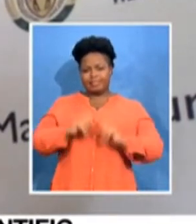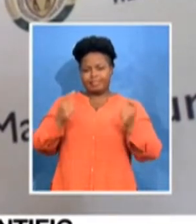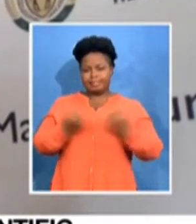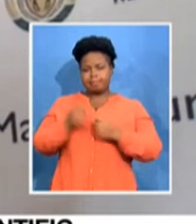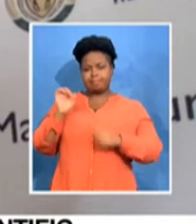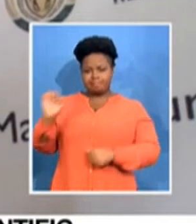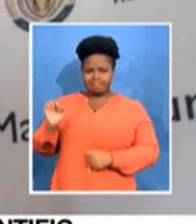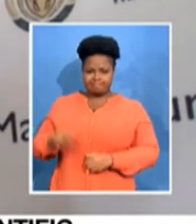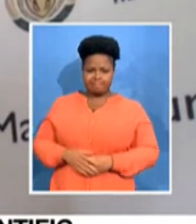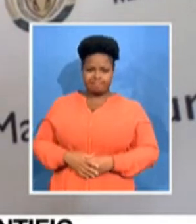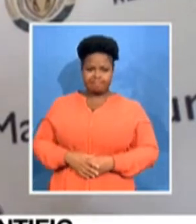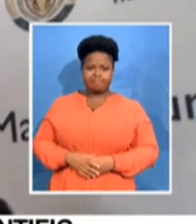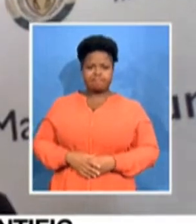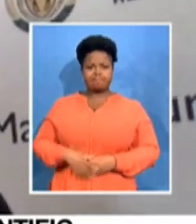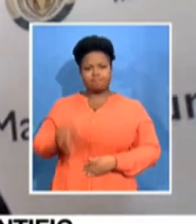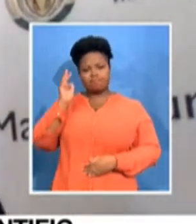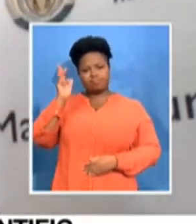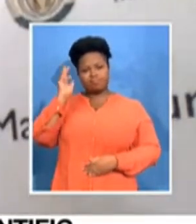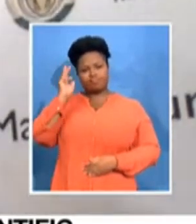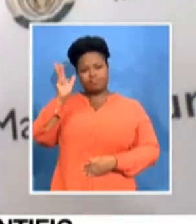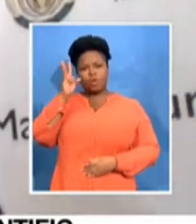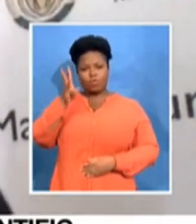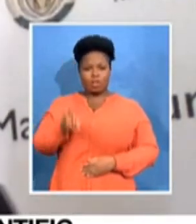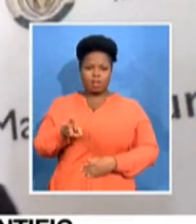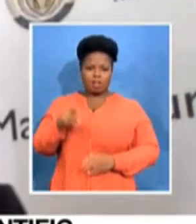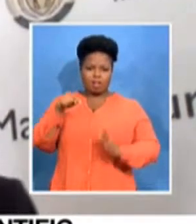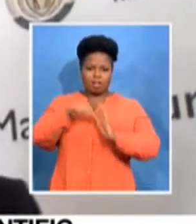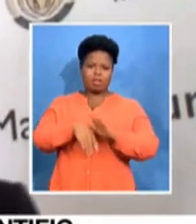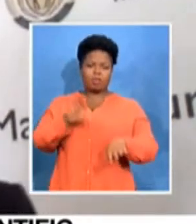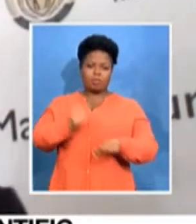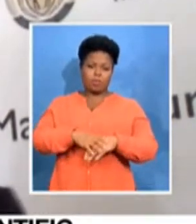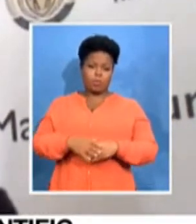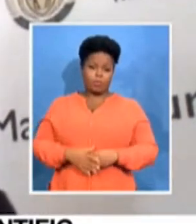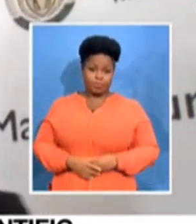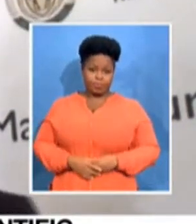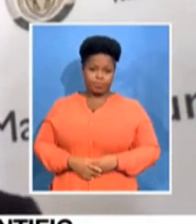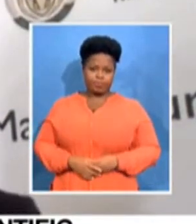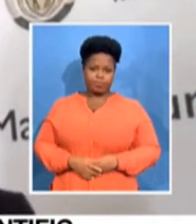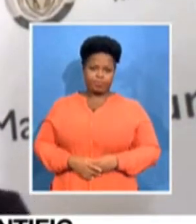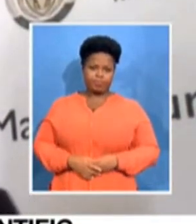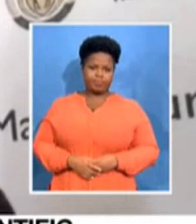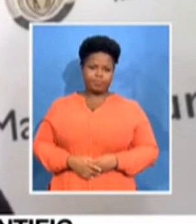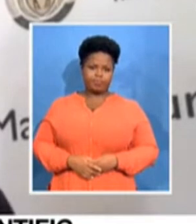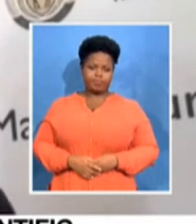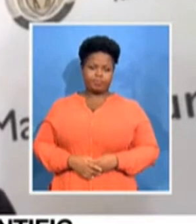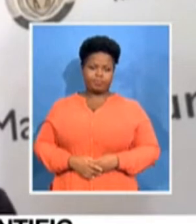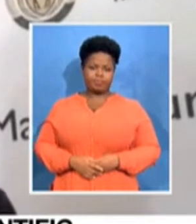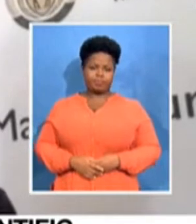presentation as indicated by the program director. Thank you very much.